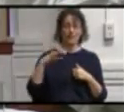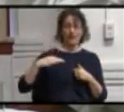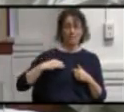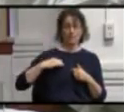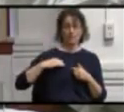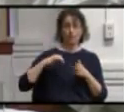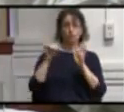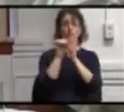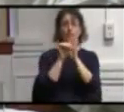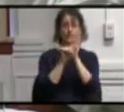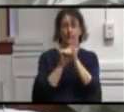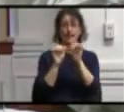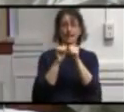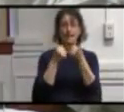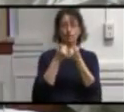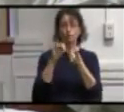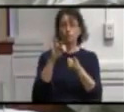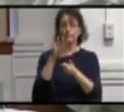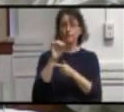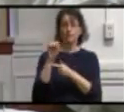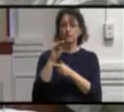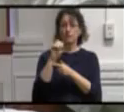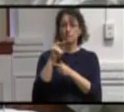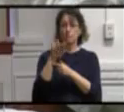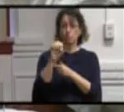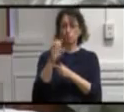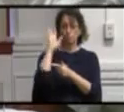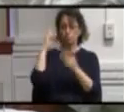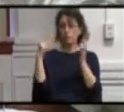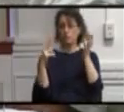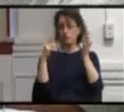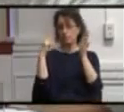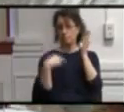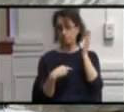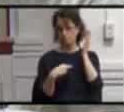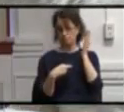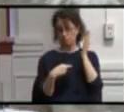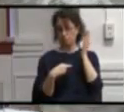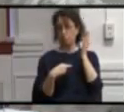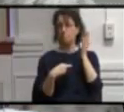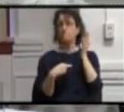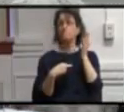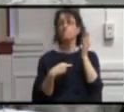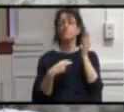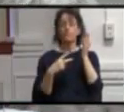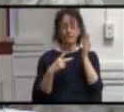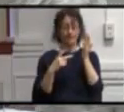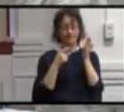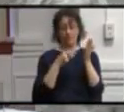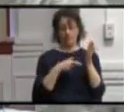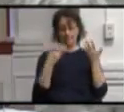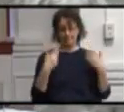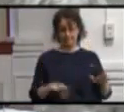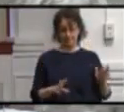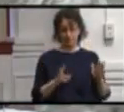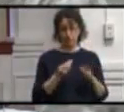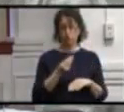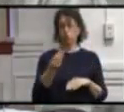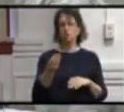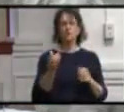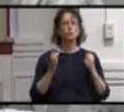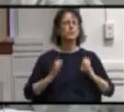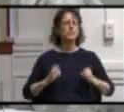state level, the Agency of Commerce. It then goes to another board, which is more of a